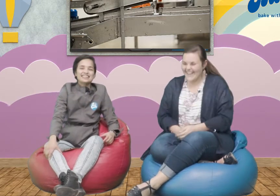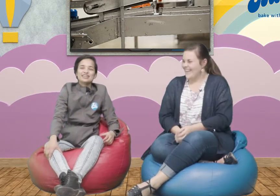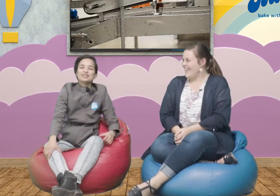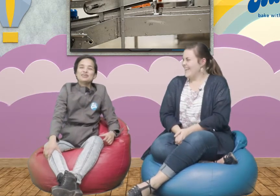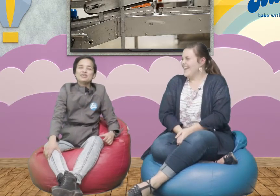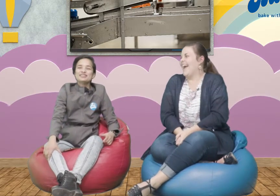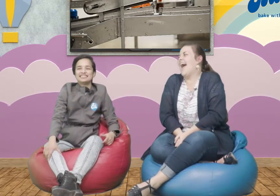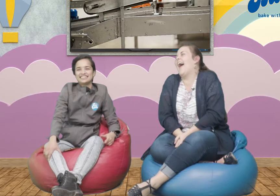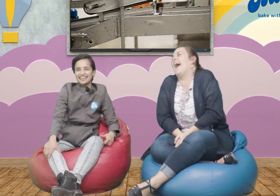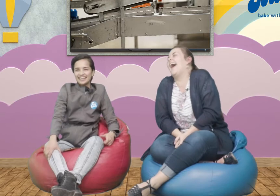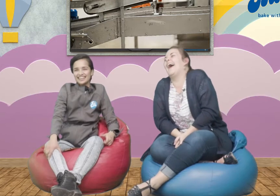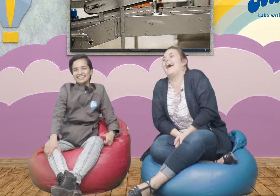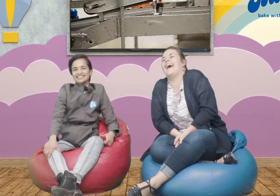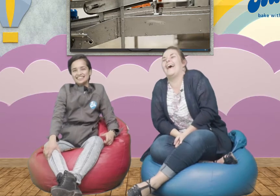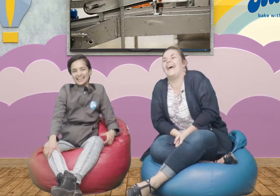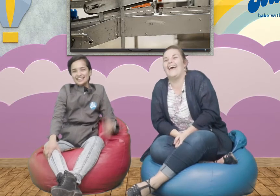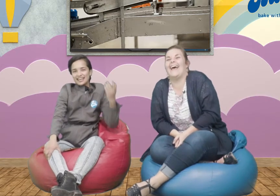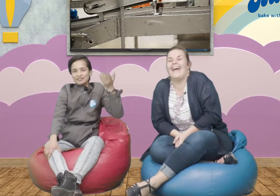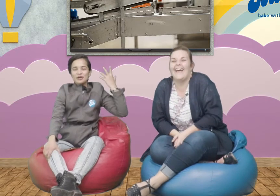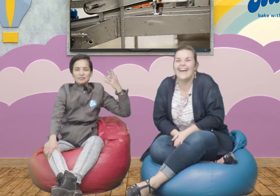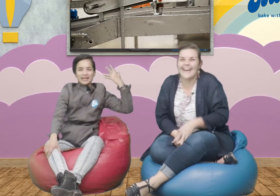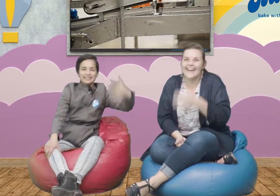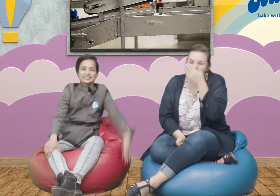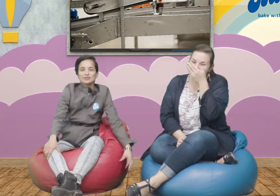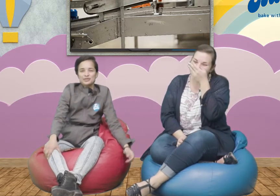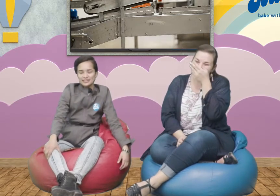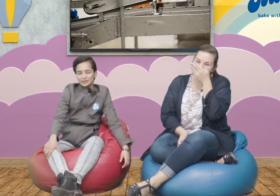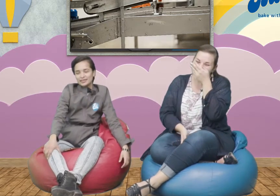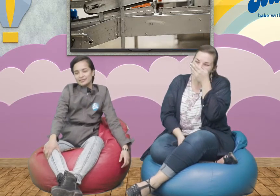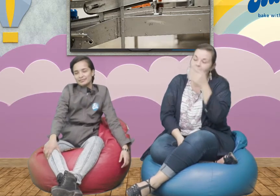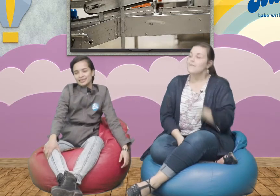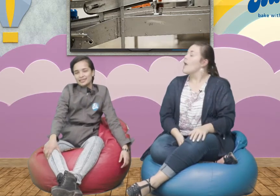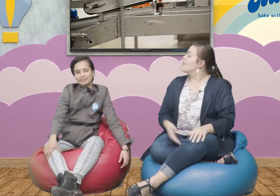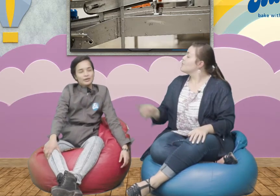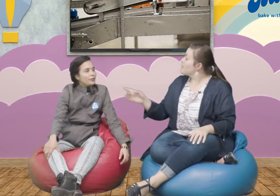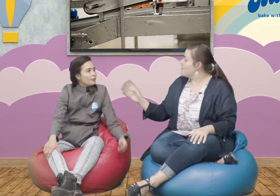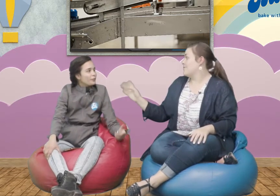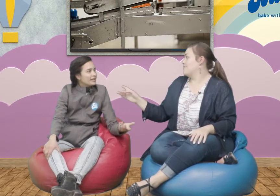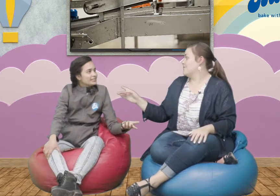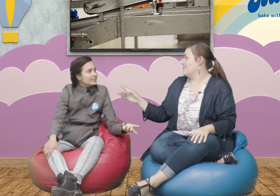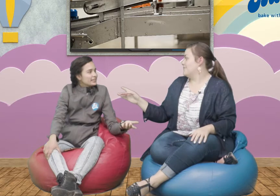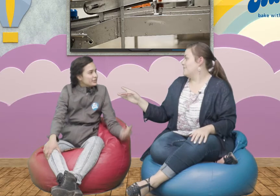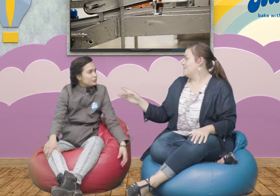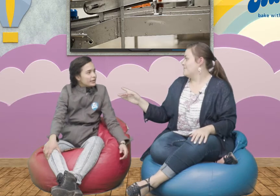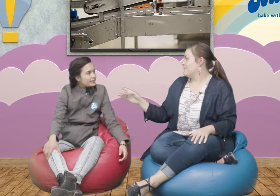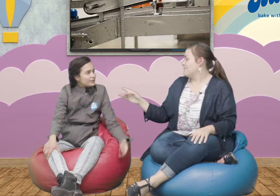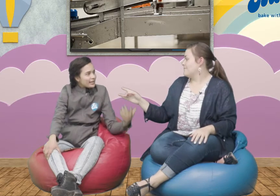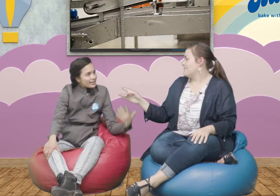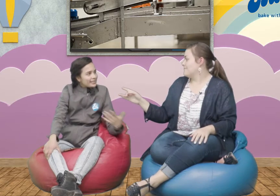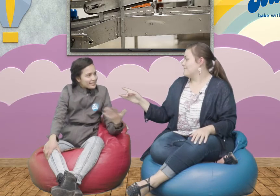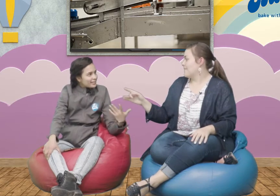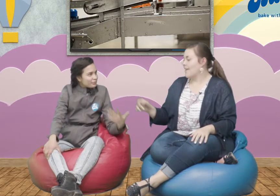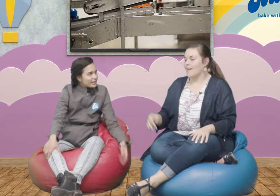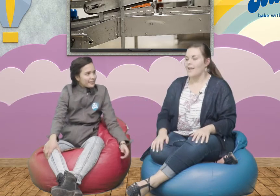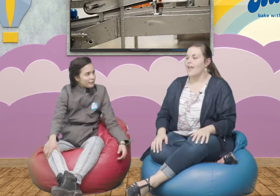I did not lose. You see, guys, I have to go back in school as well. Yeah. Talking about when school. When is English week so that I